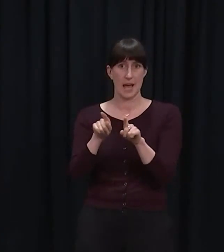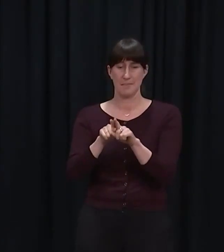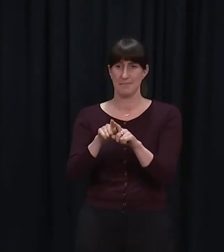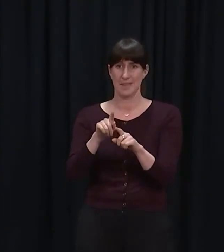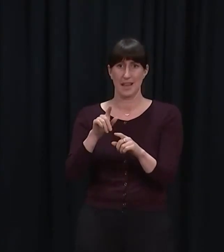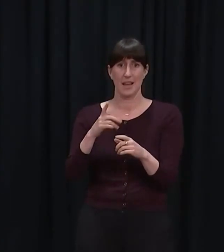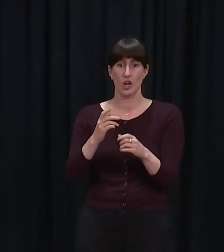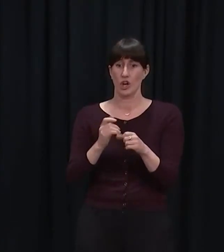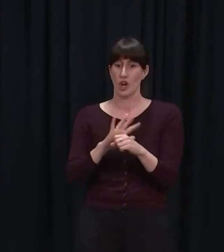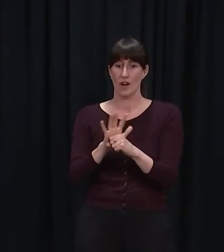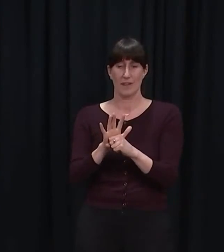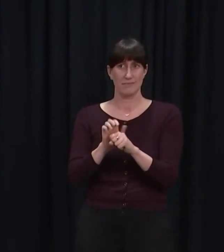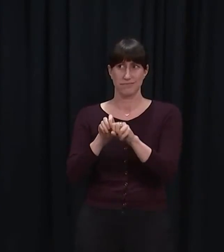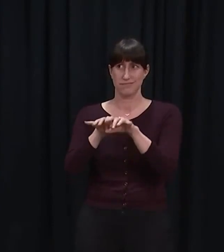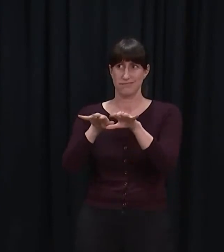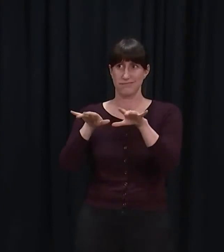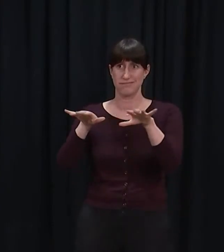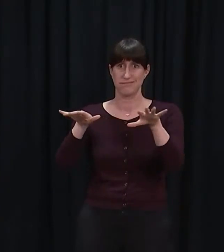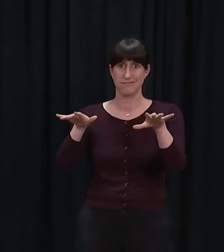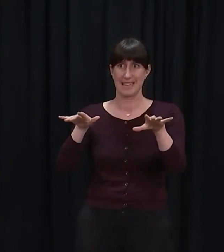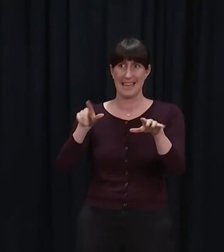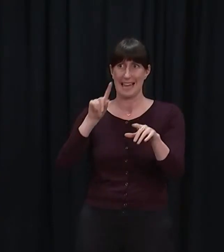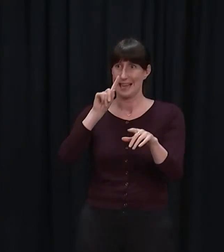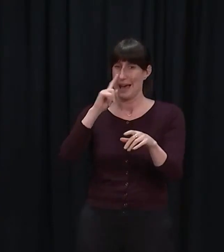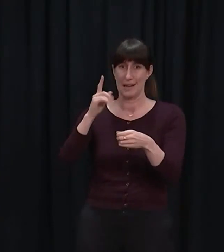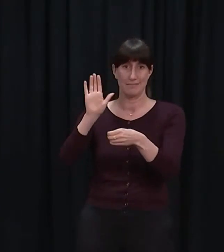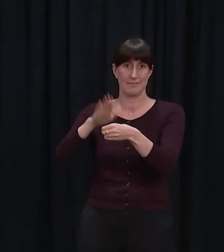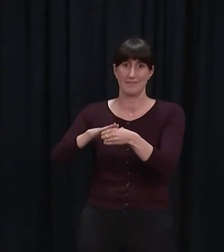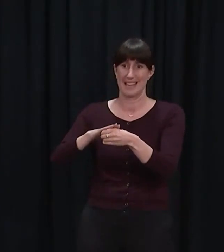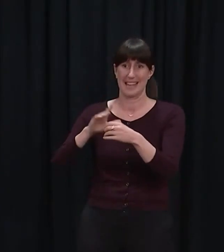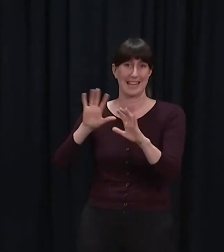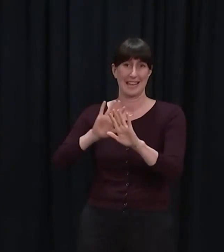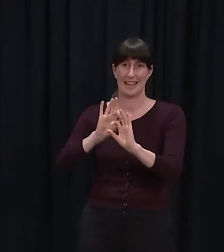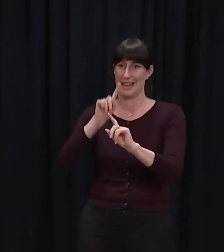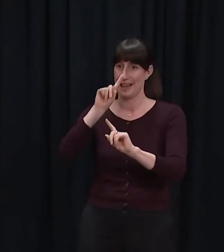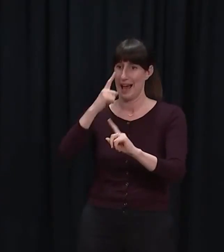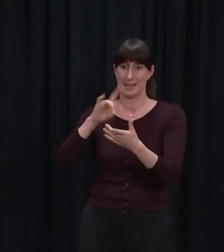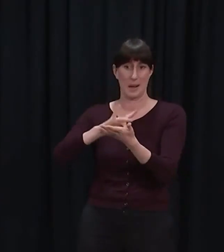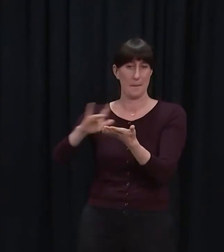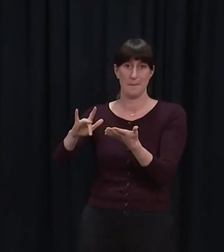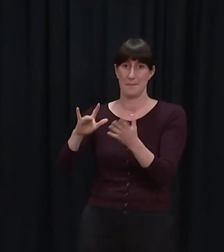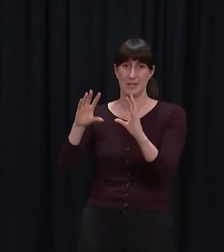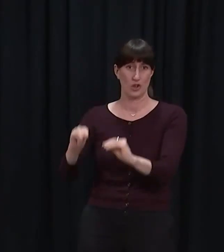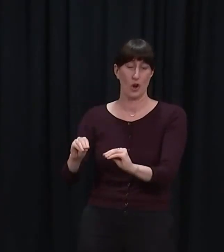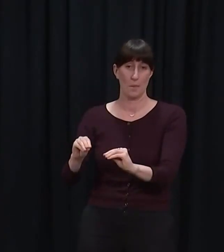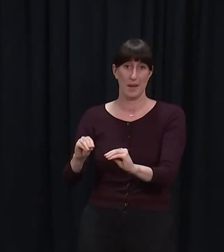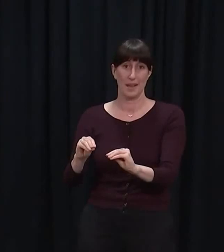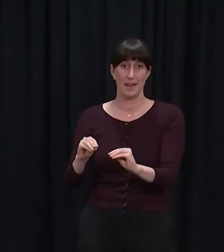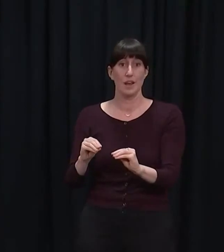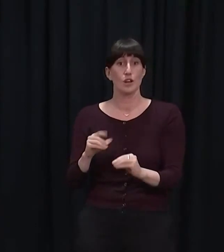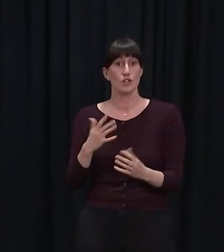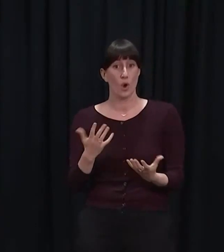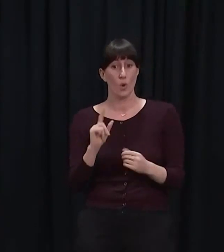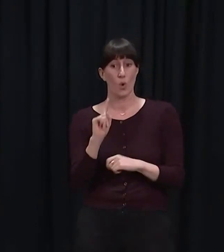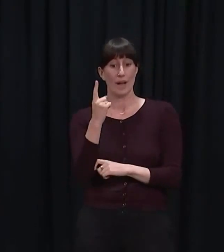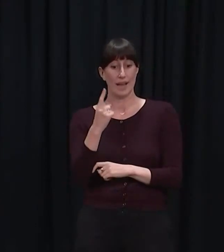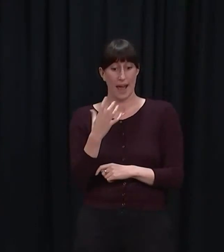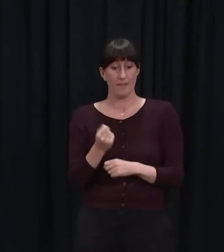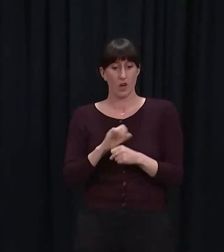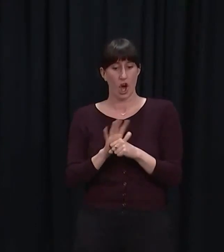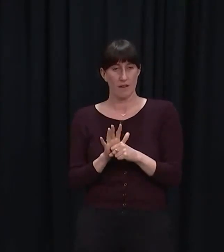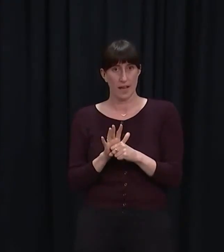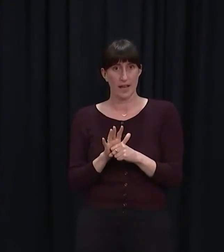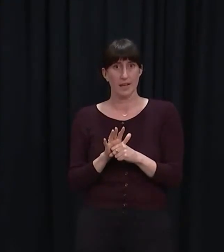for us. So it's not a question of if cases will emerge outside of Auckland, it is a question of when. That might